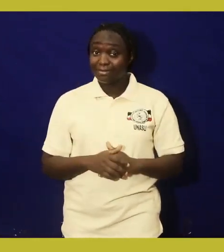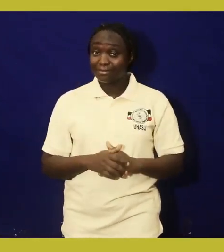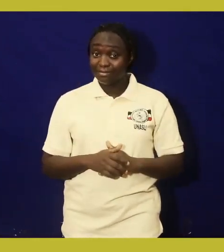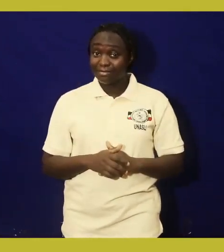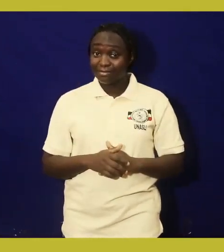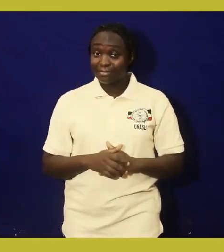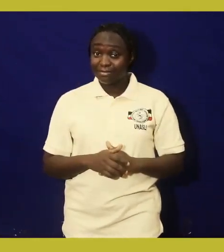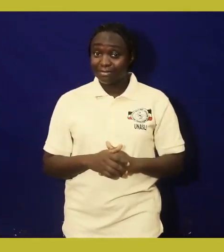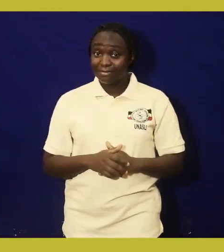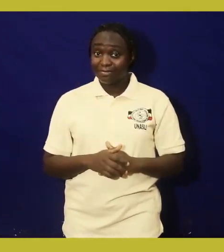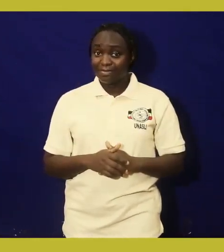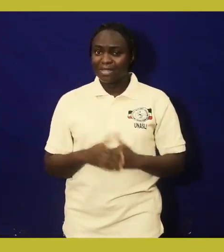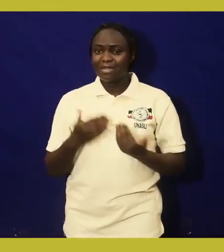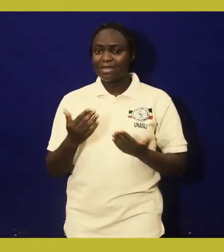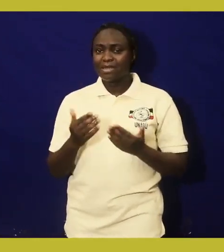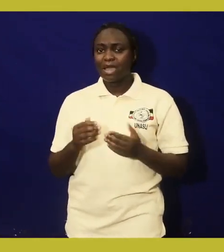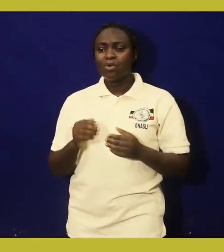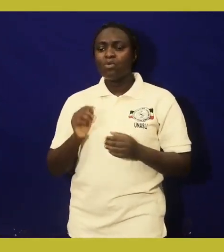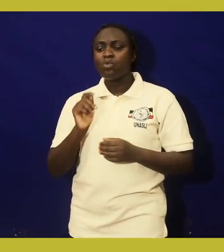Listen.